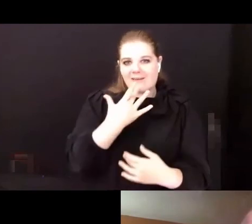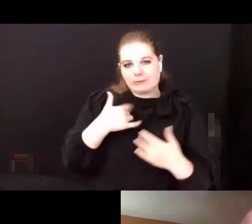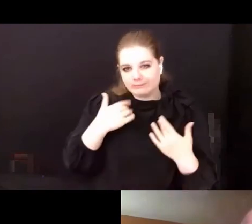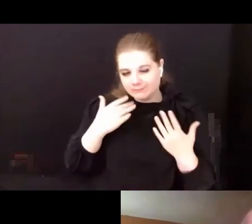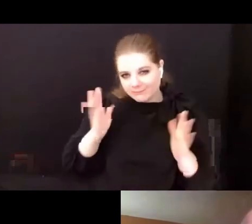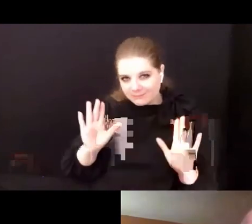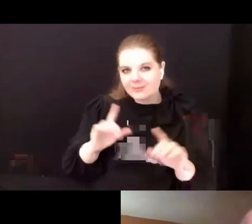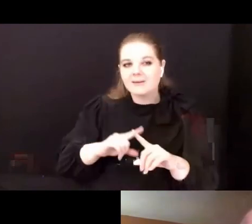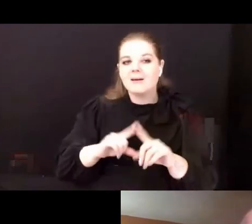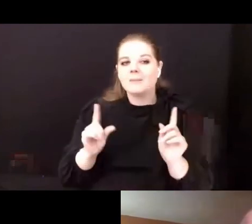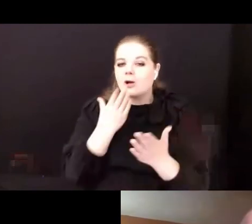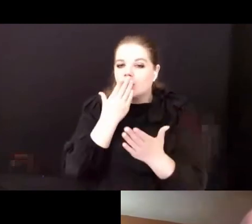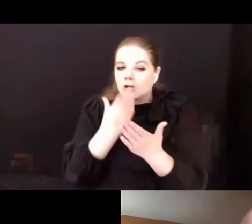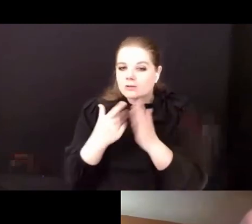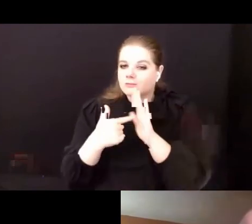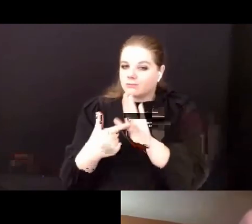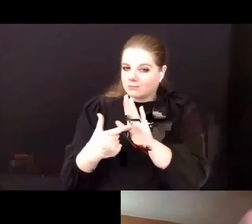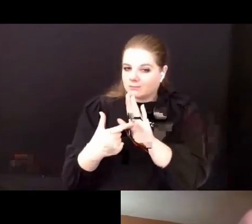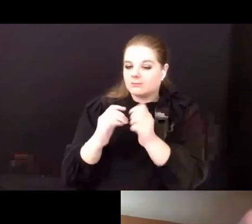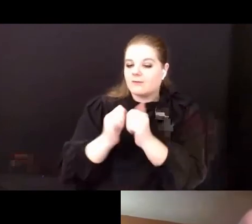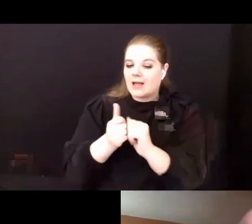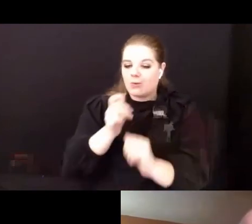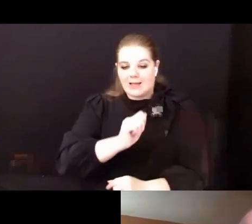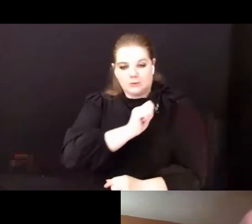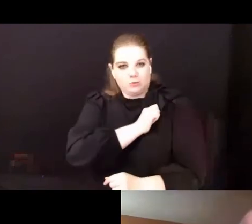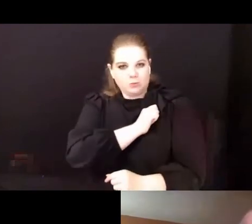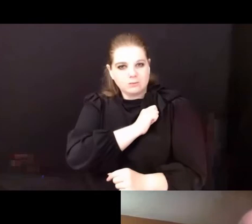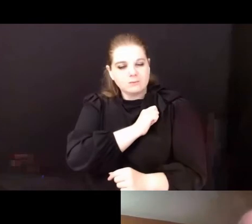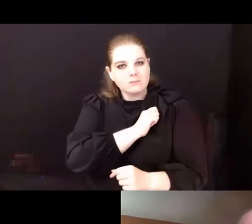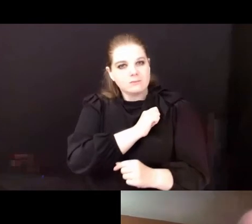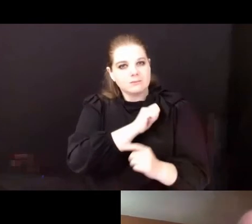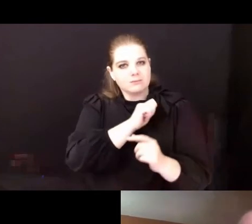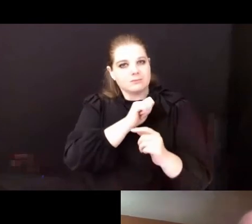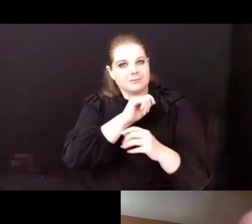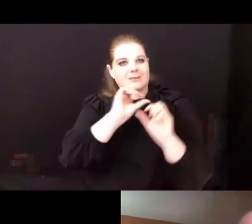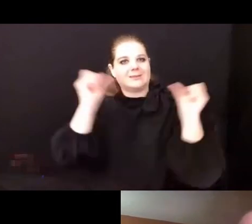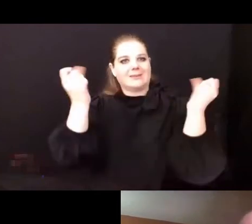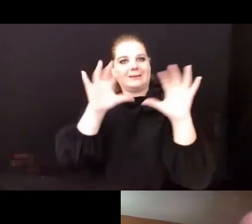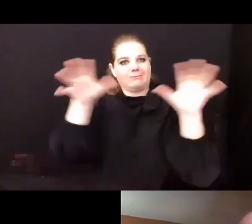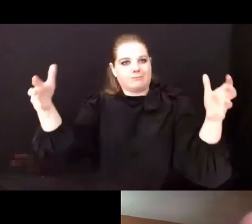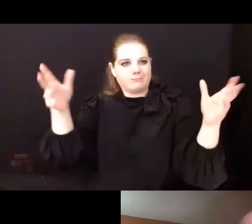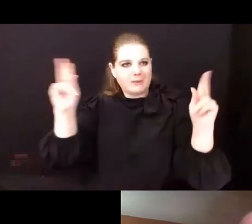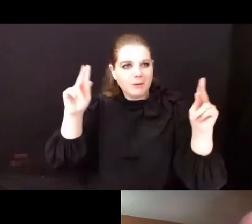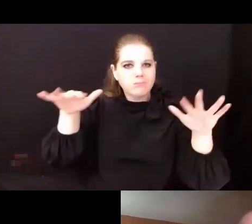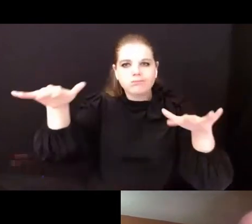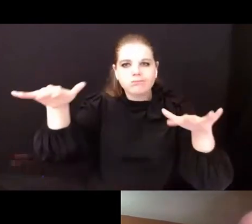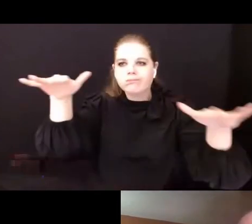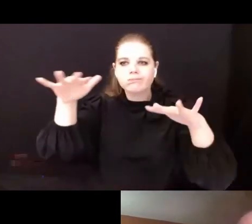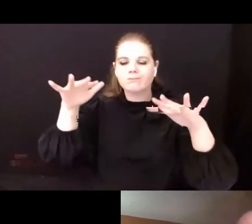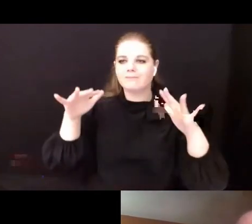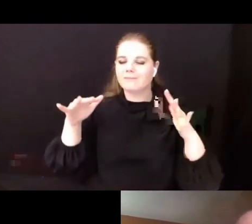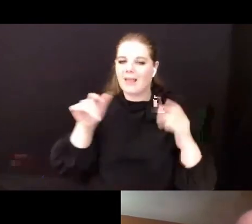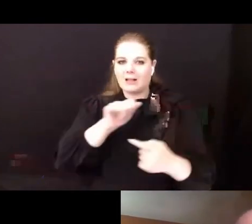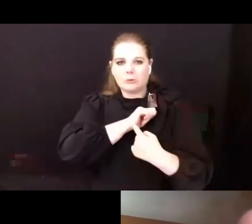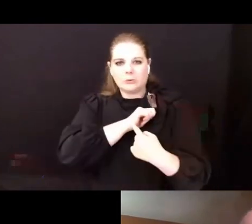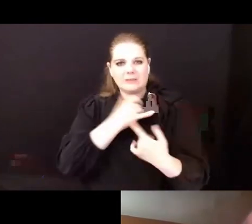of how attitudes are still in society are astonishing. I've heard